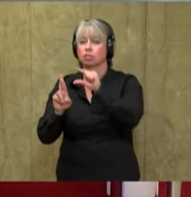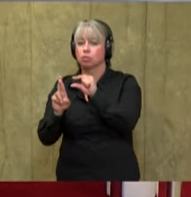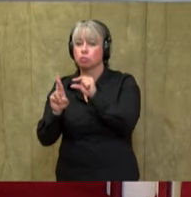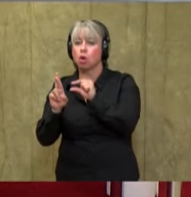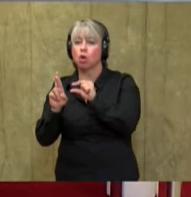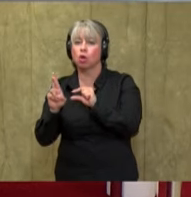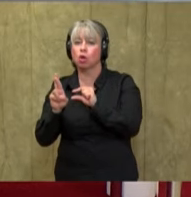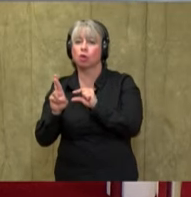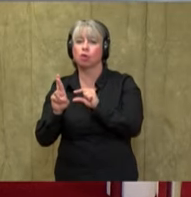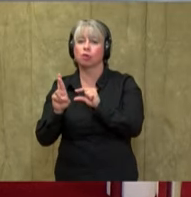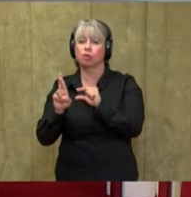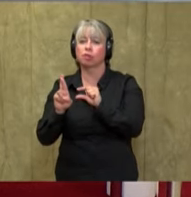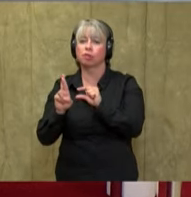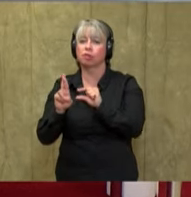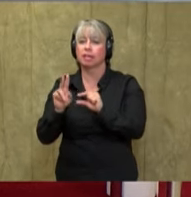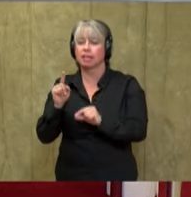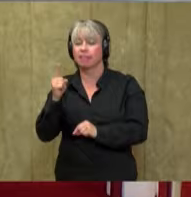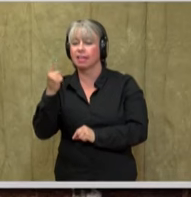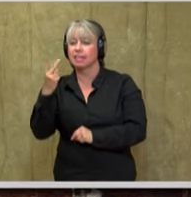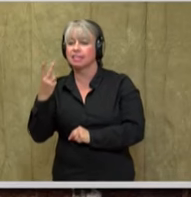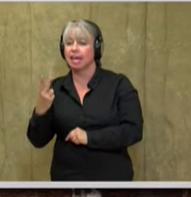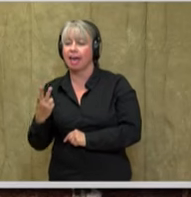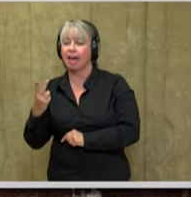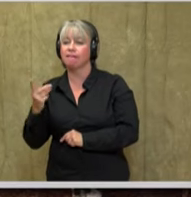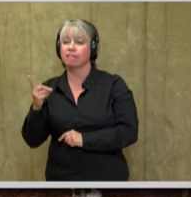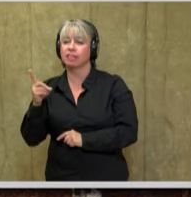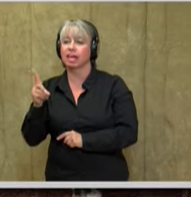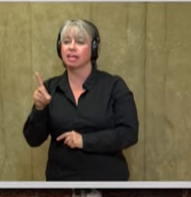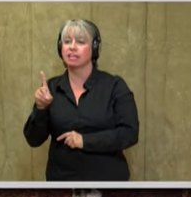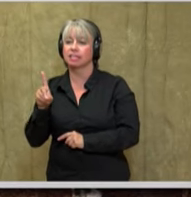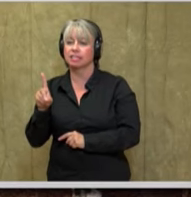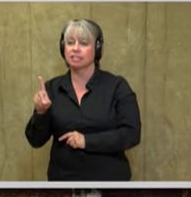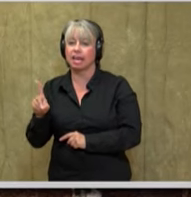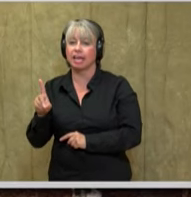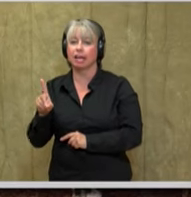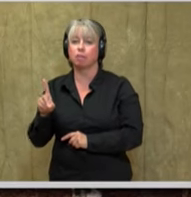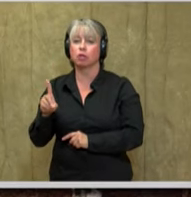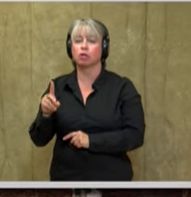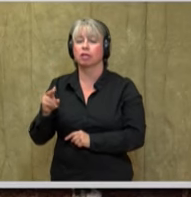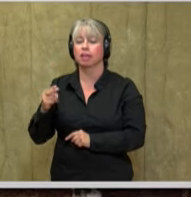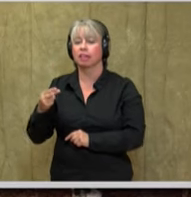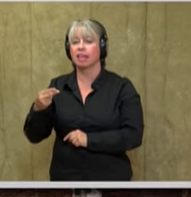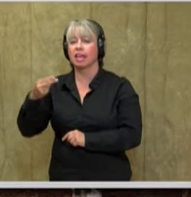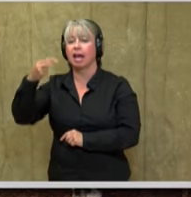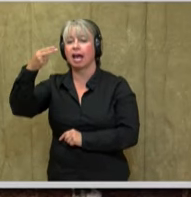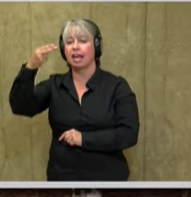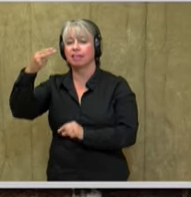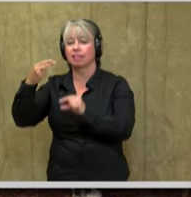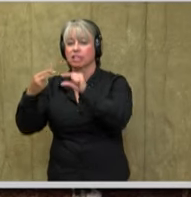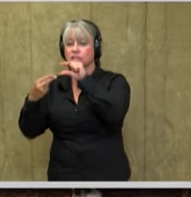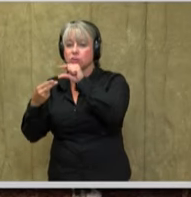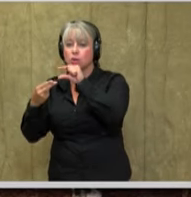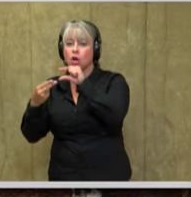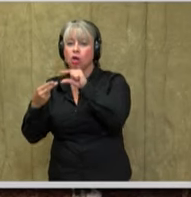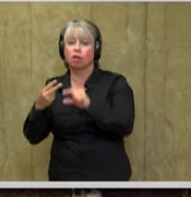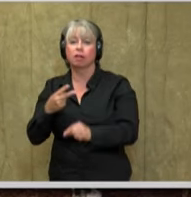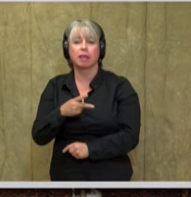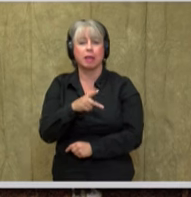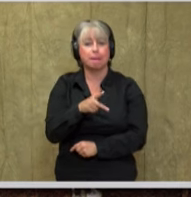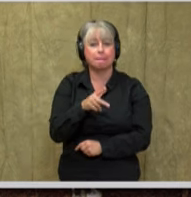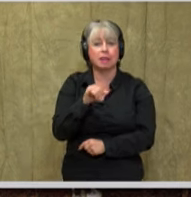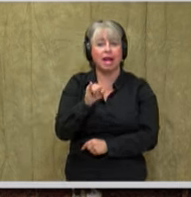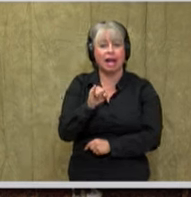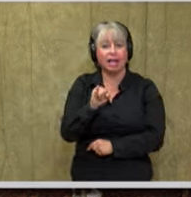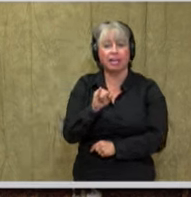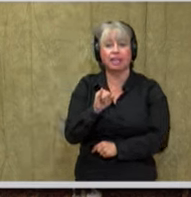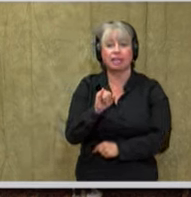it's half of the diameter like we stated. And then the height is a lowercase h, and then pi, approximately, that's what the squiggly